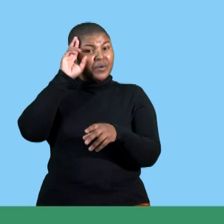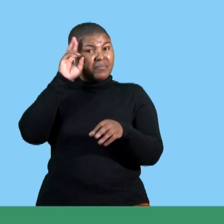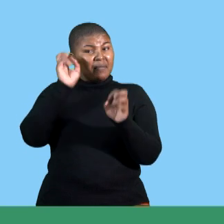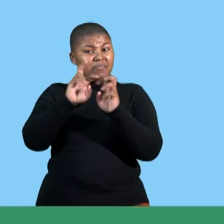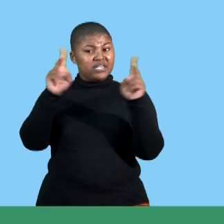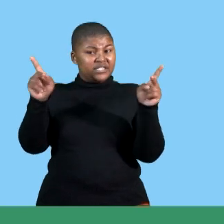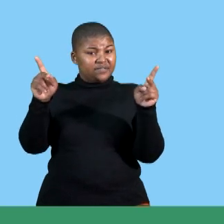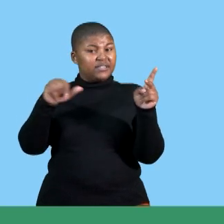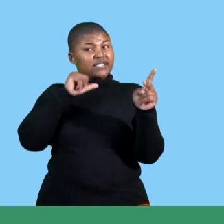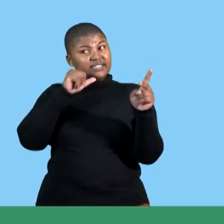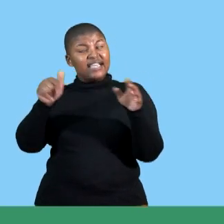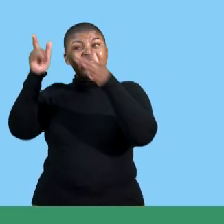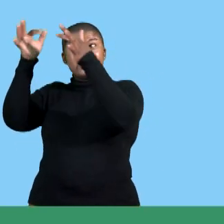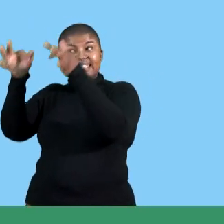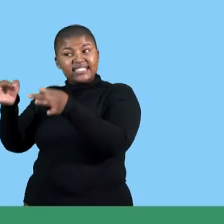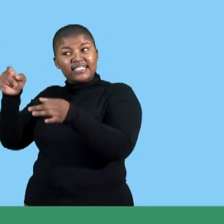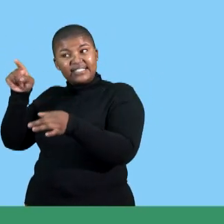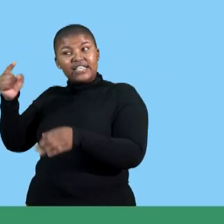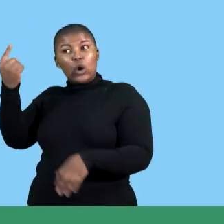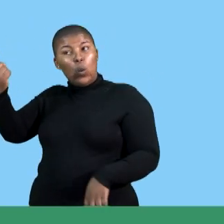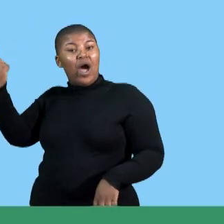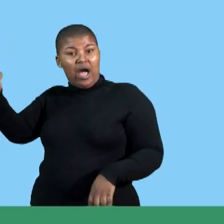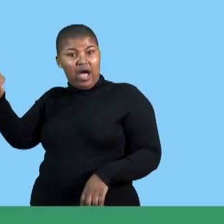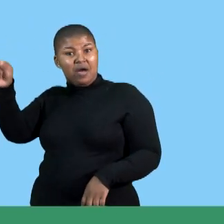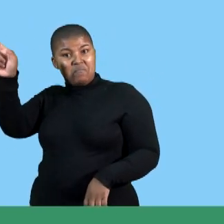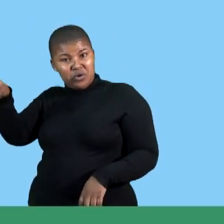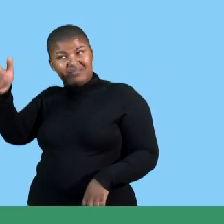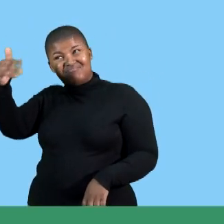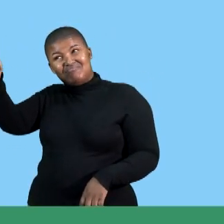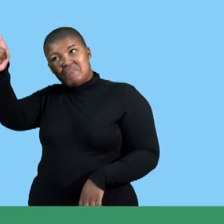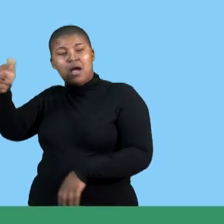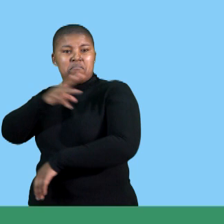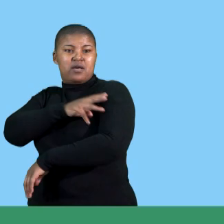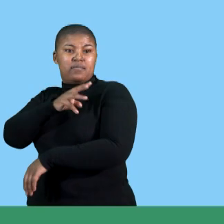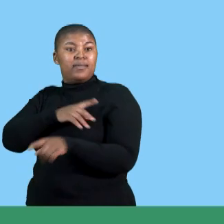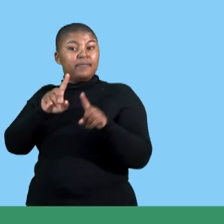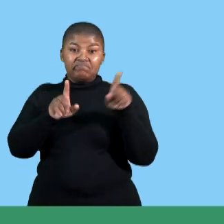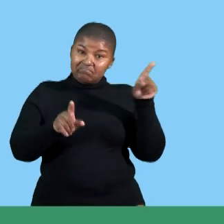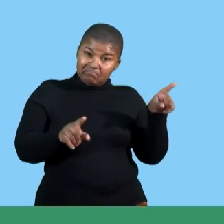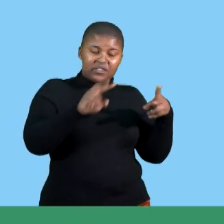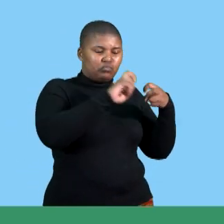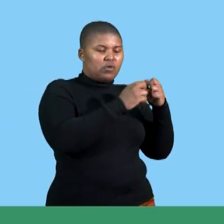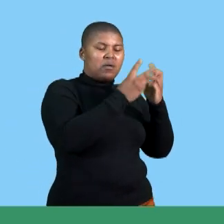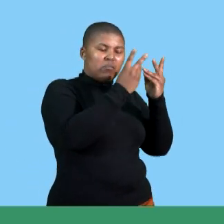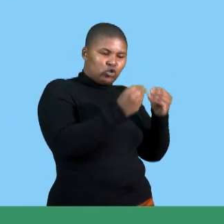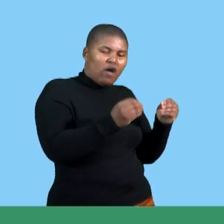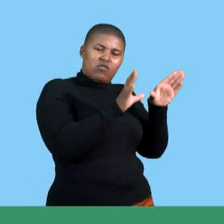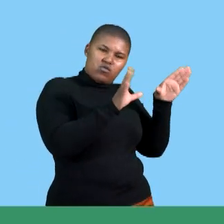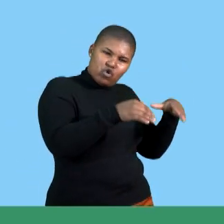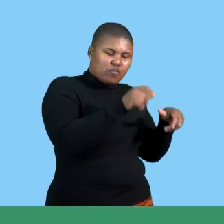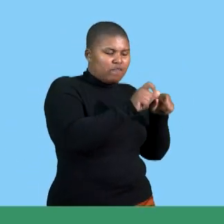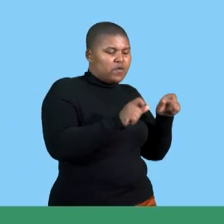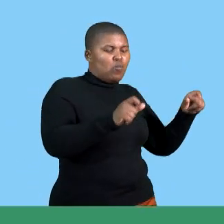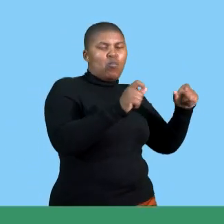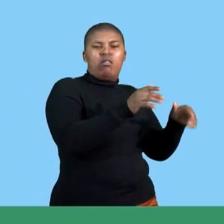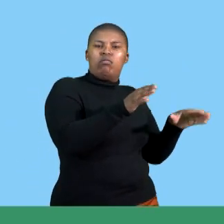If you remember the differences, we said with decision making, it is done by one person, but with problem solving,